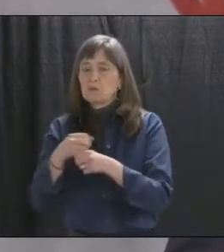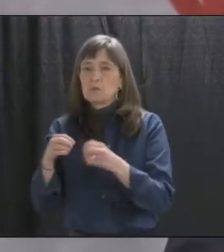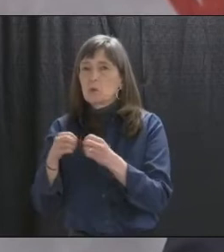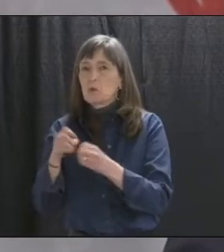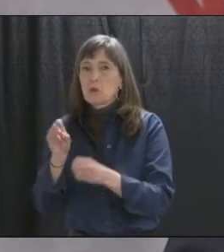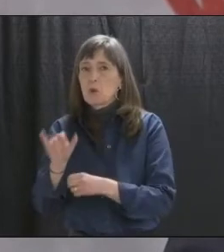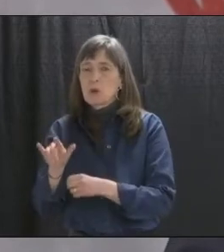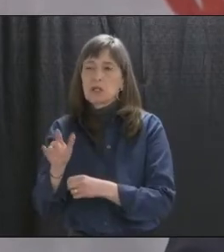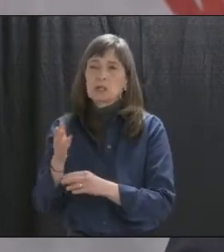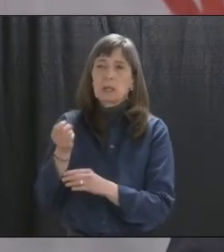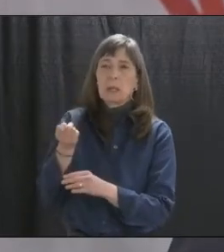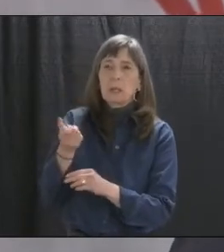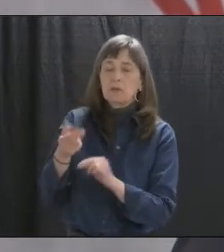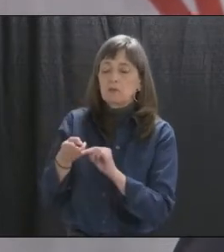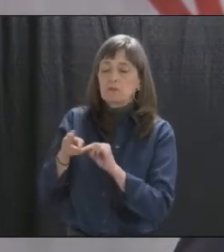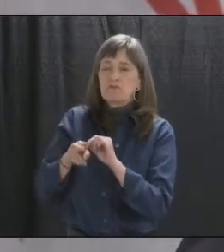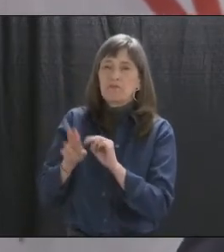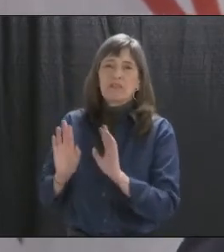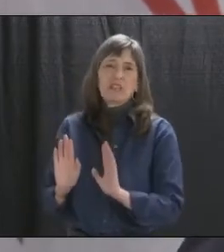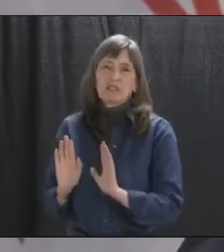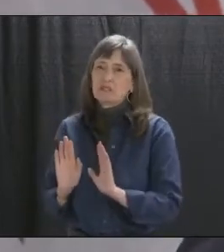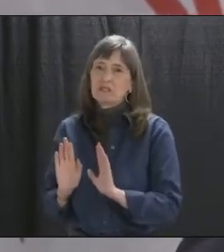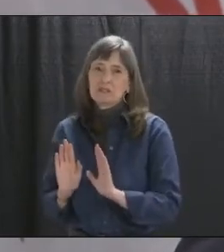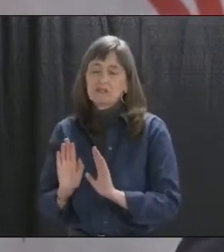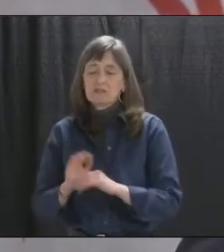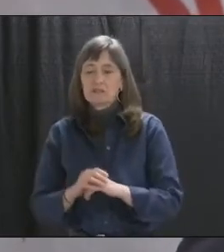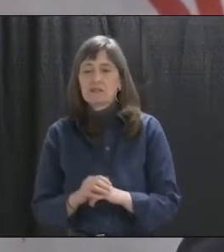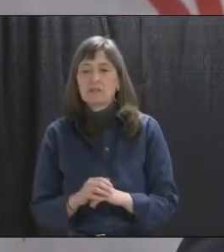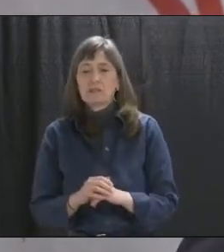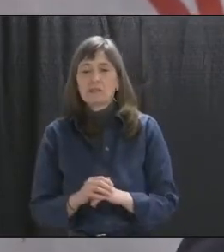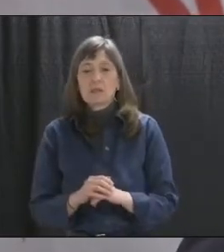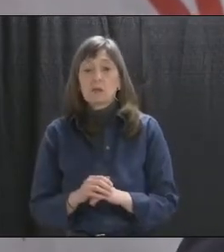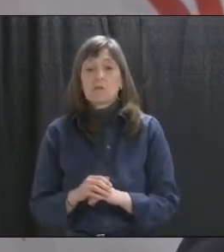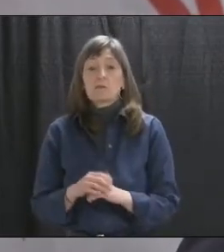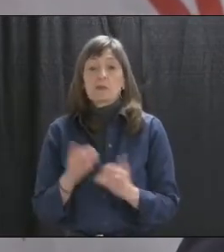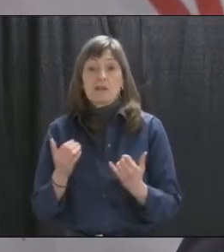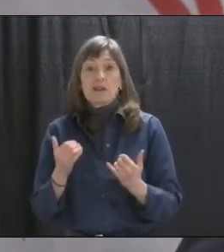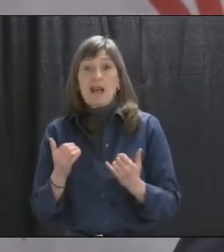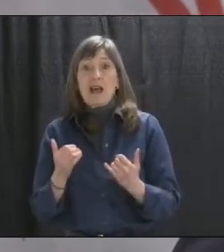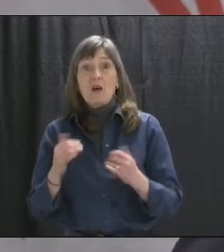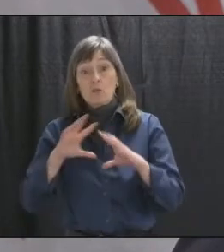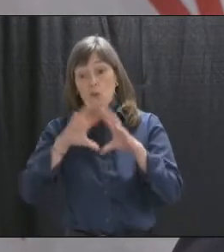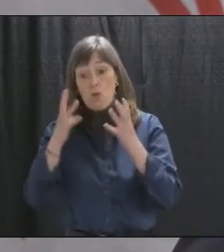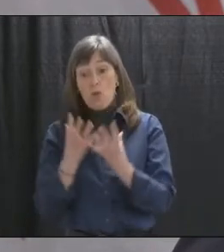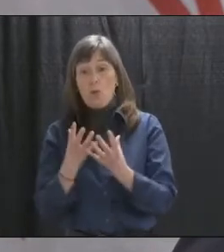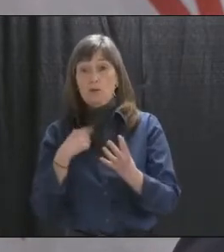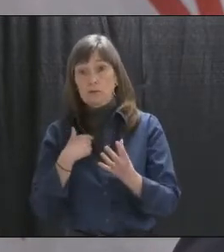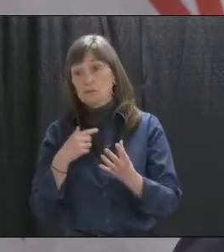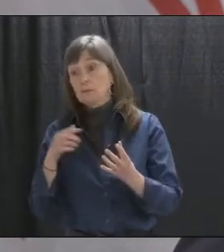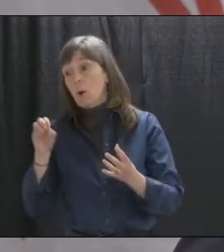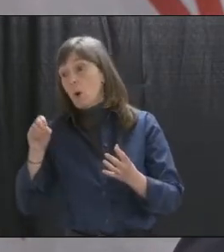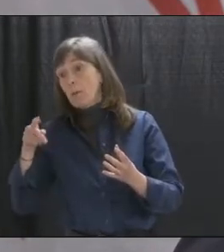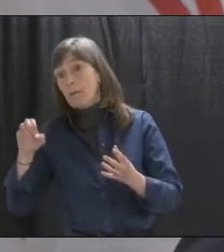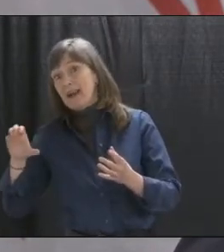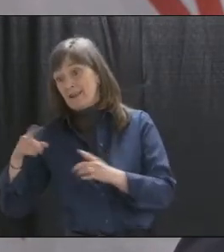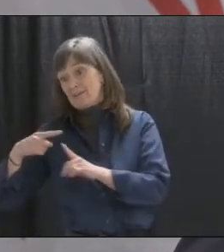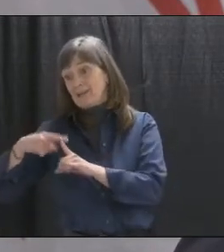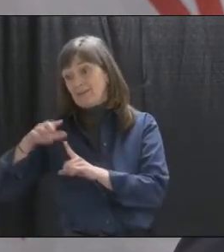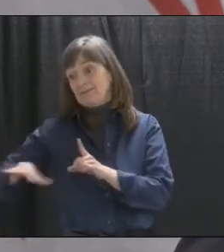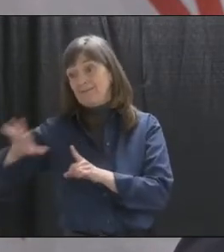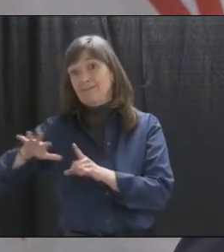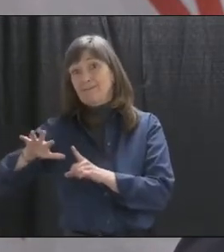There's been some, but simply because right now, any of the decisions that are made globally by OPEC Plus will have,